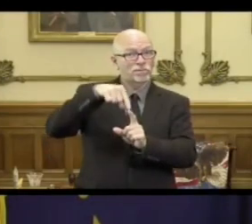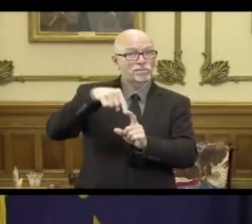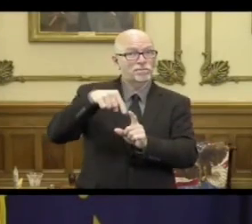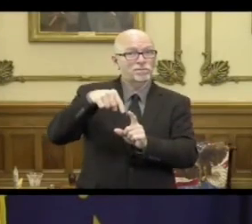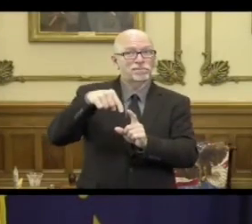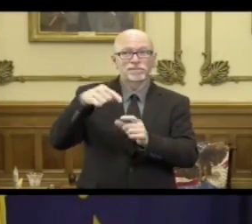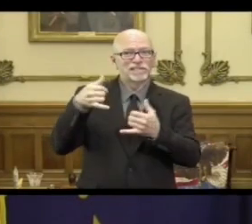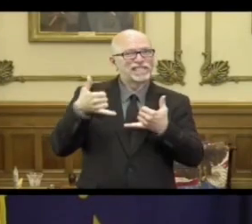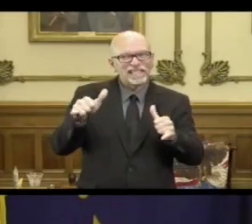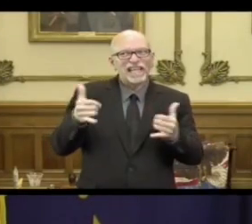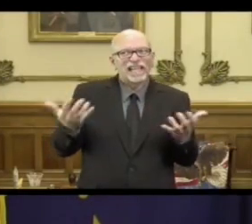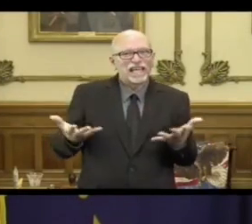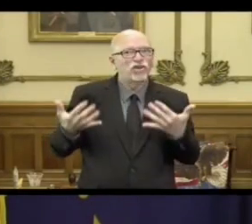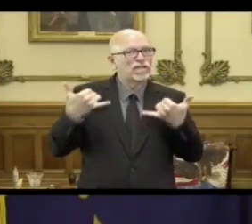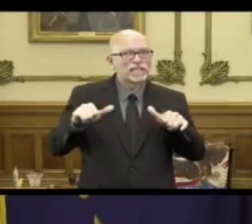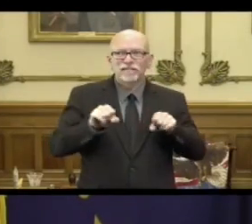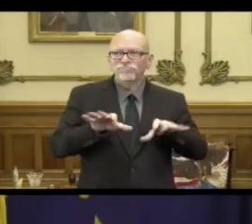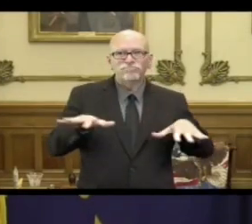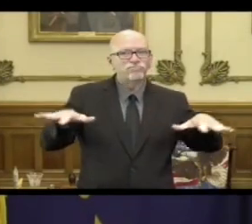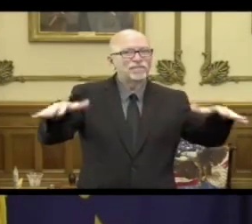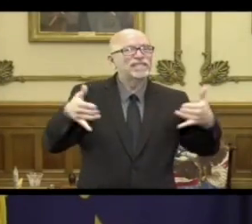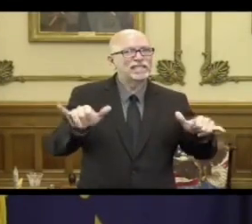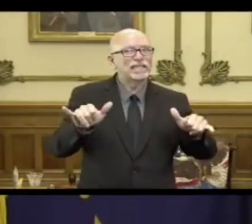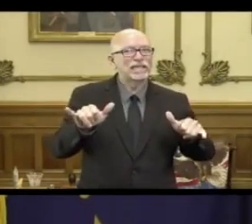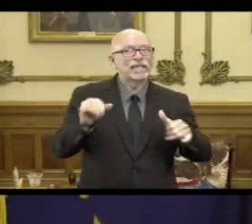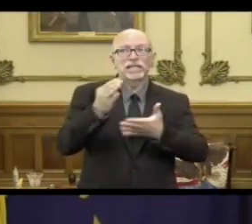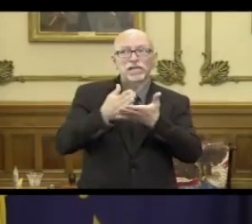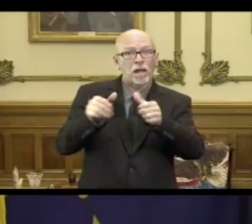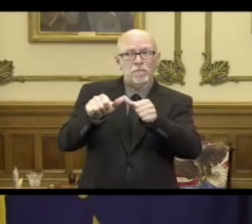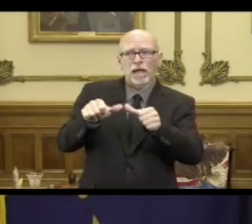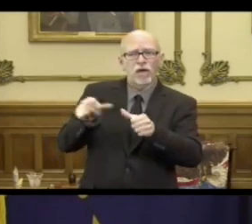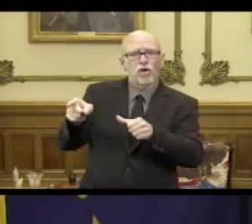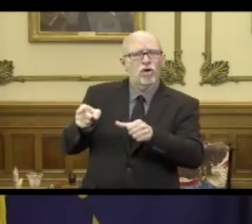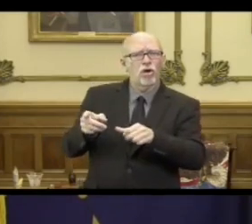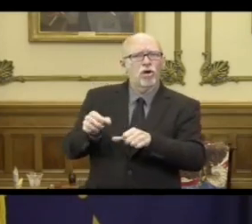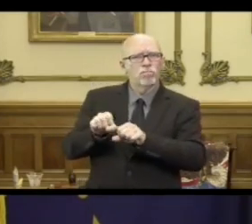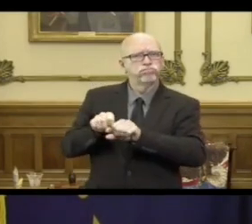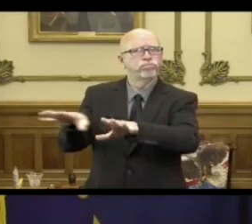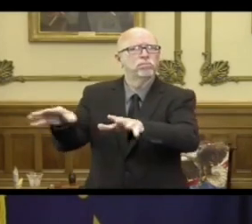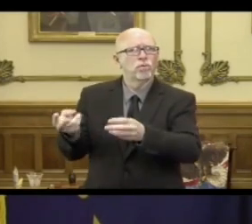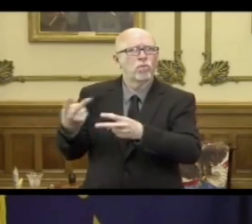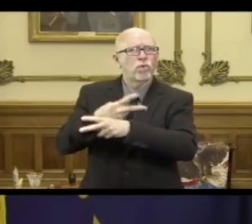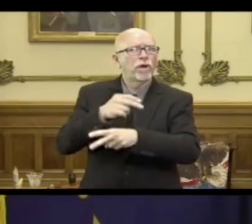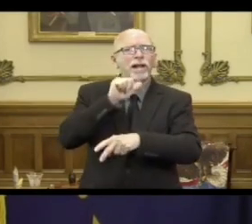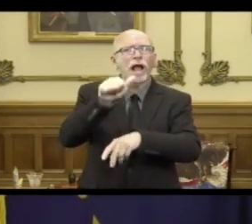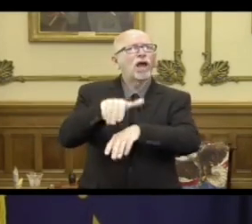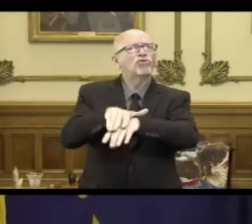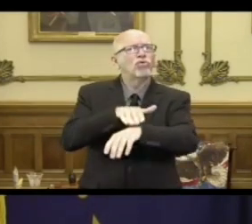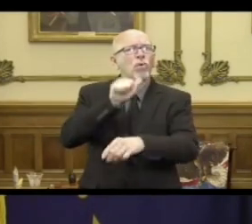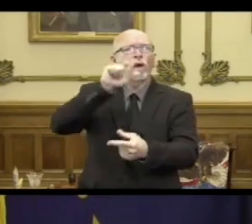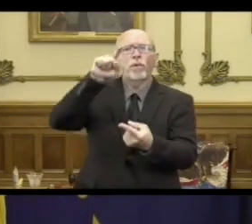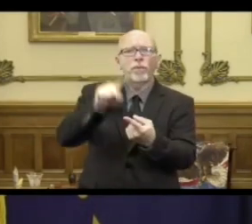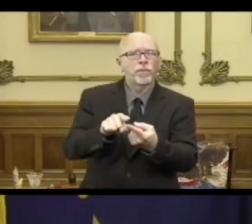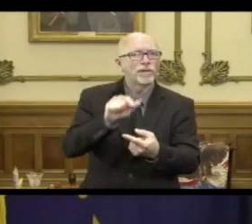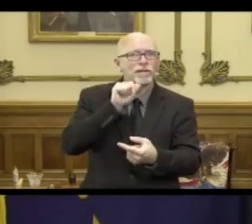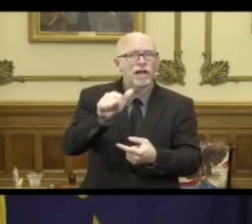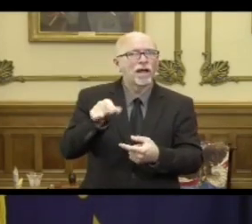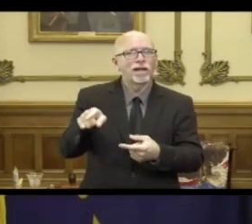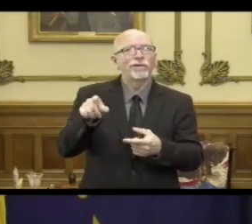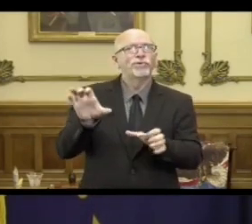the prowl, and in some places it's gaining momentum. It's not slowing down. That spread is not slowing down. It's